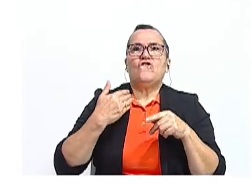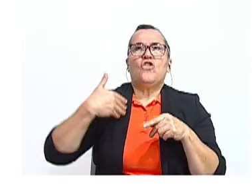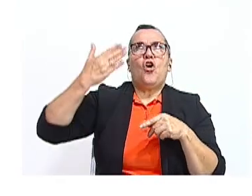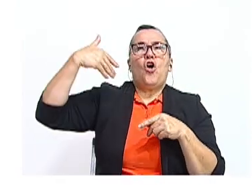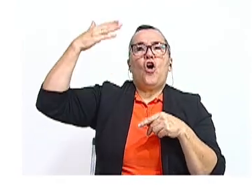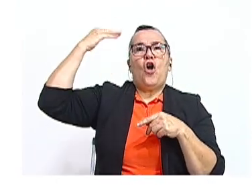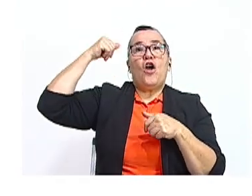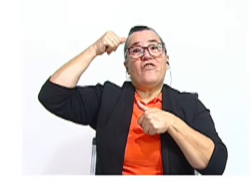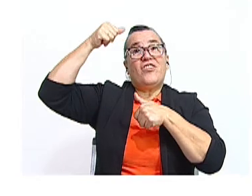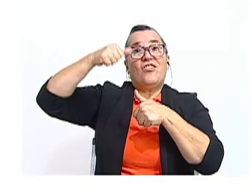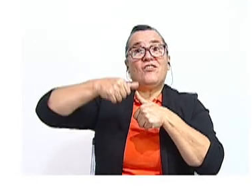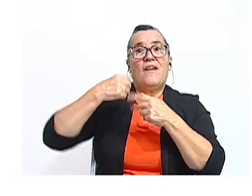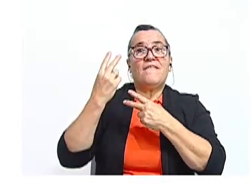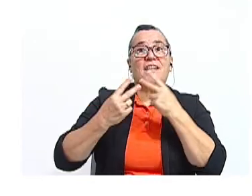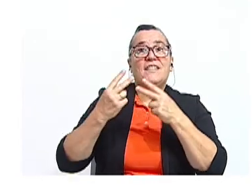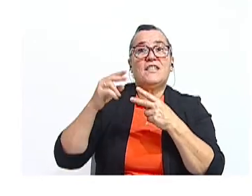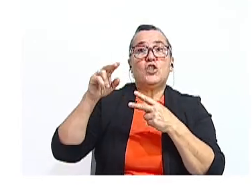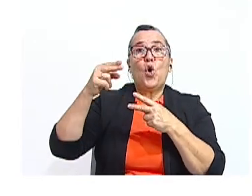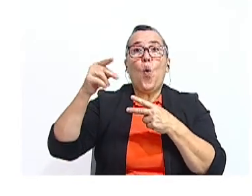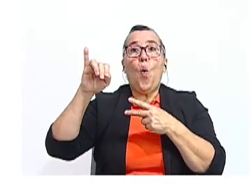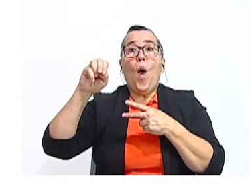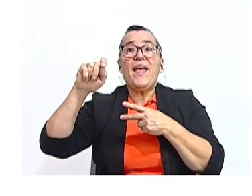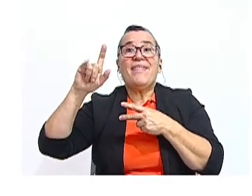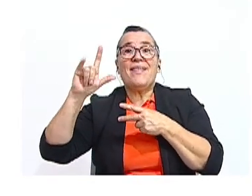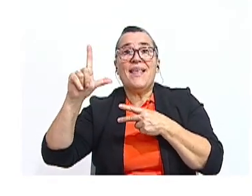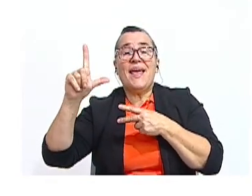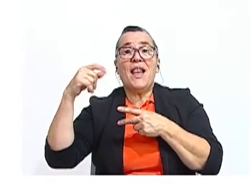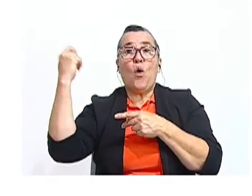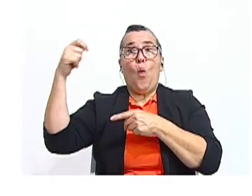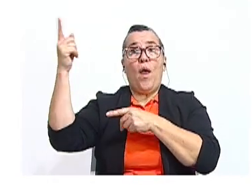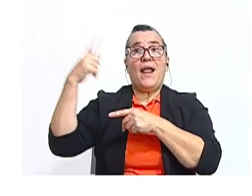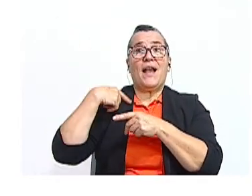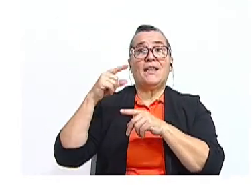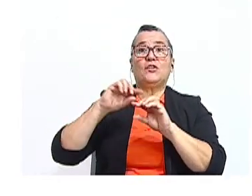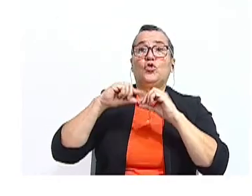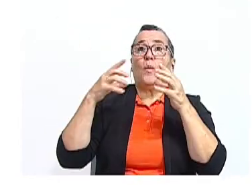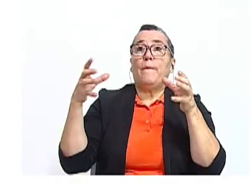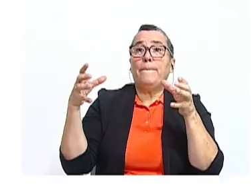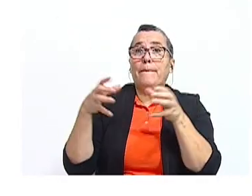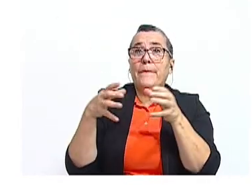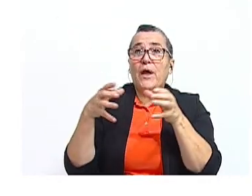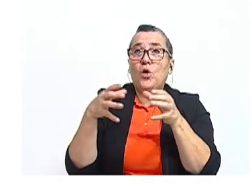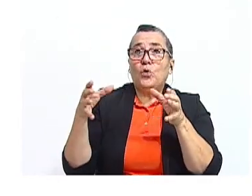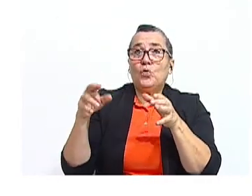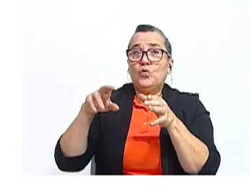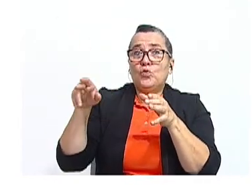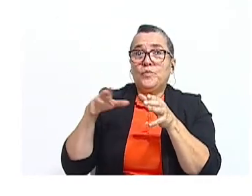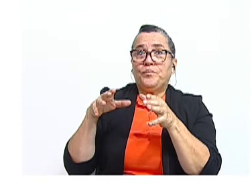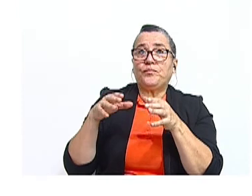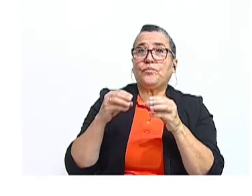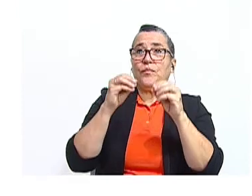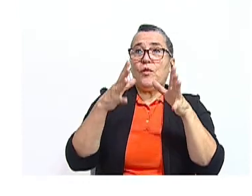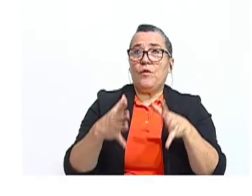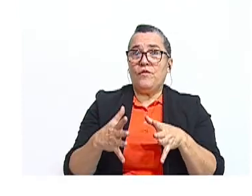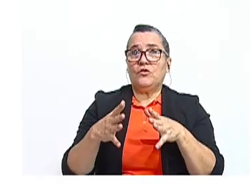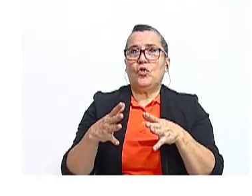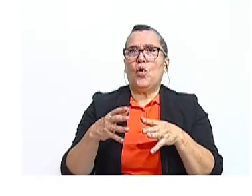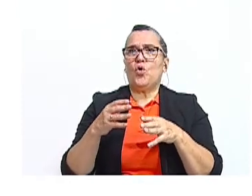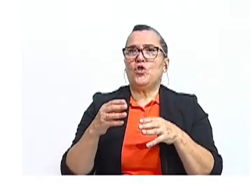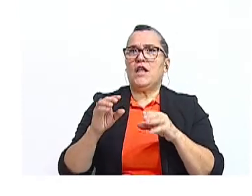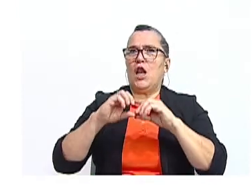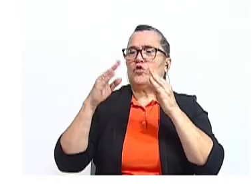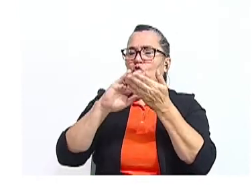I visited Guatil de Guanacaste with my classmates and teacher, one of the indigenous communities of Costa Rica,